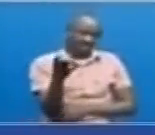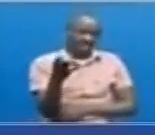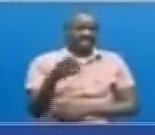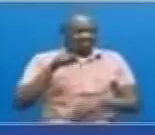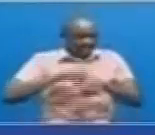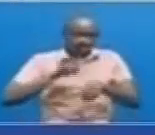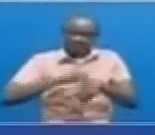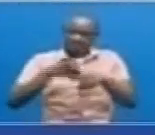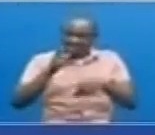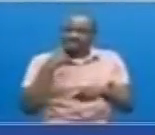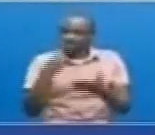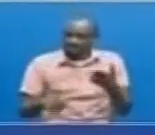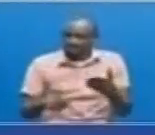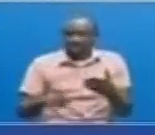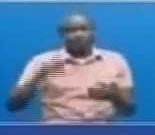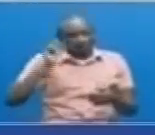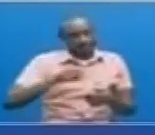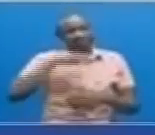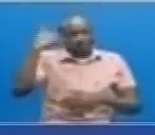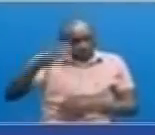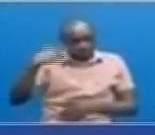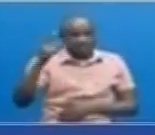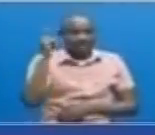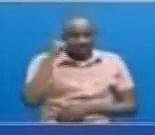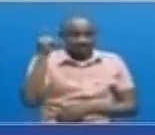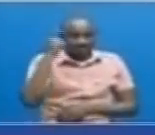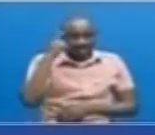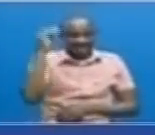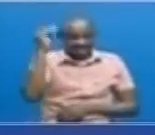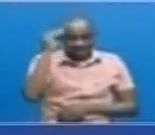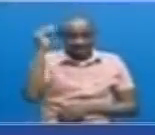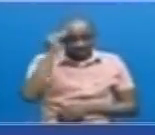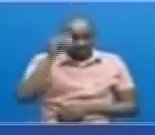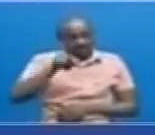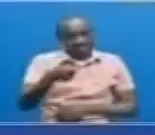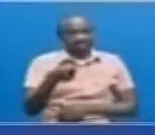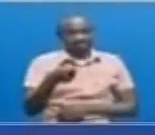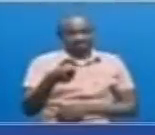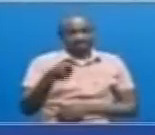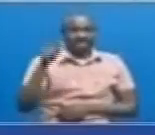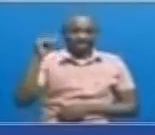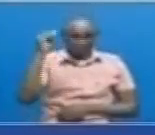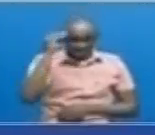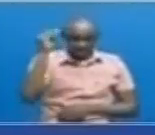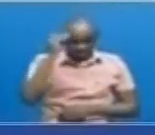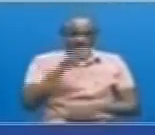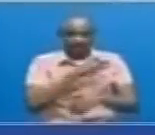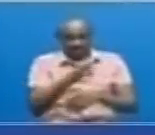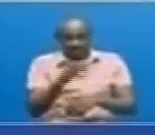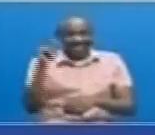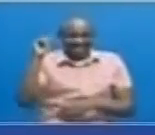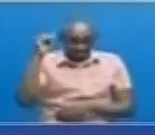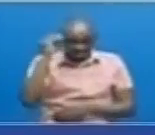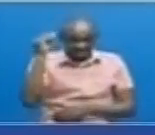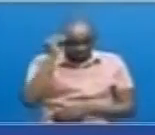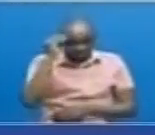of the way, she said, we should always remember education is key, education is the power, and